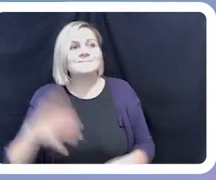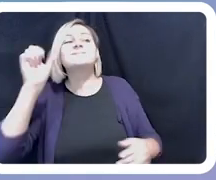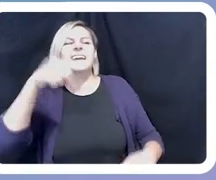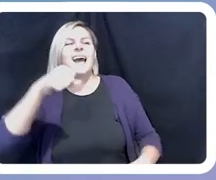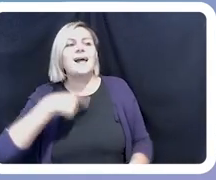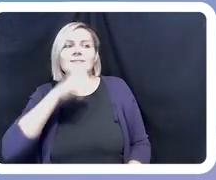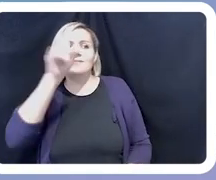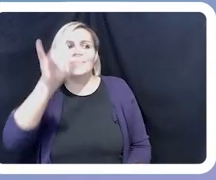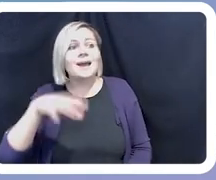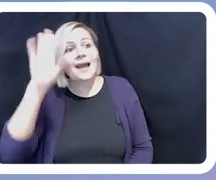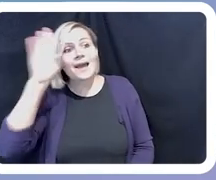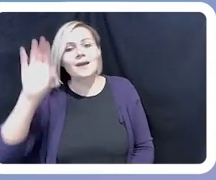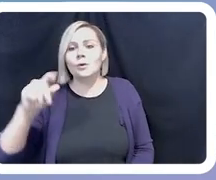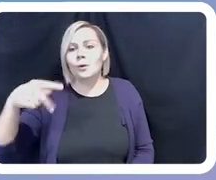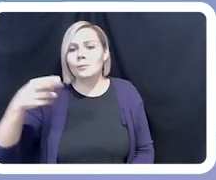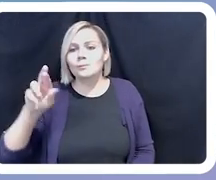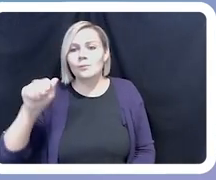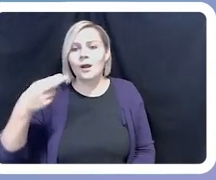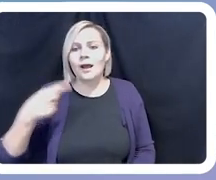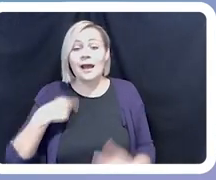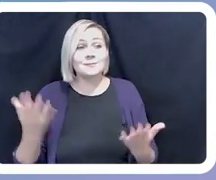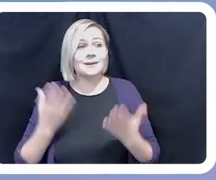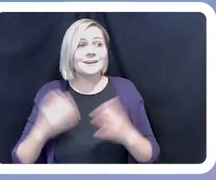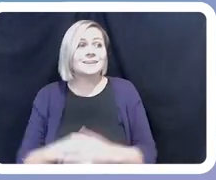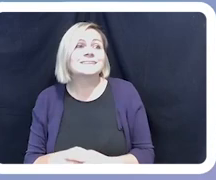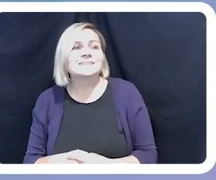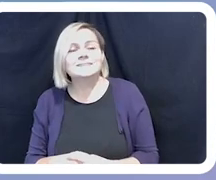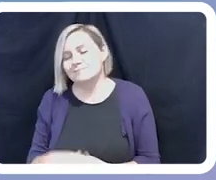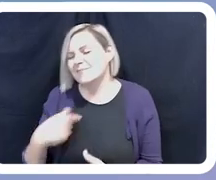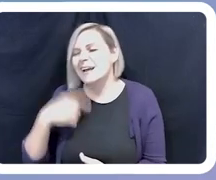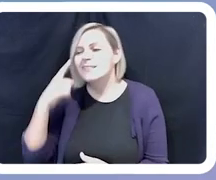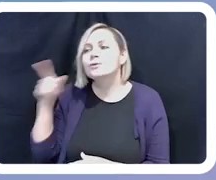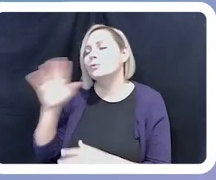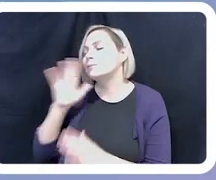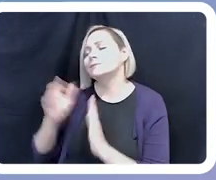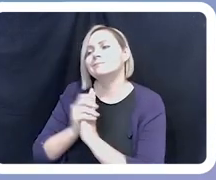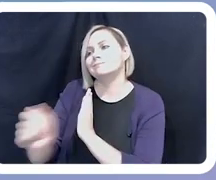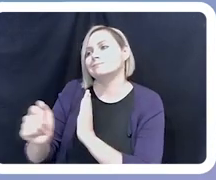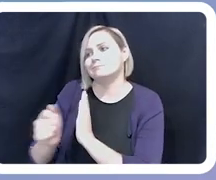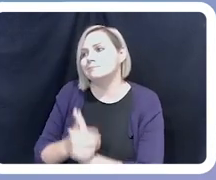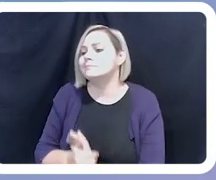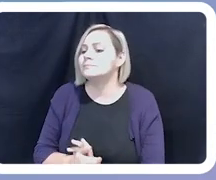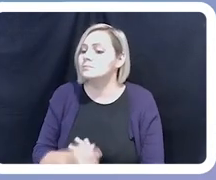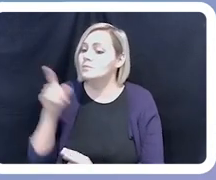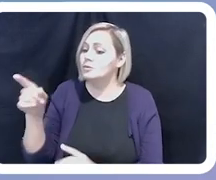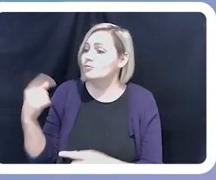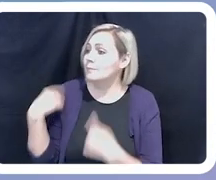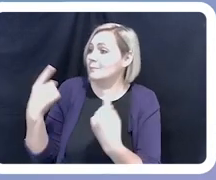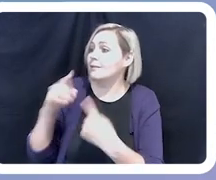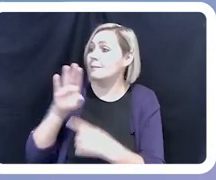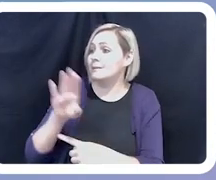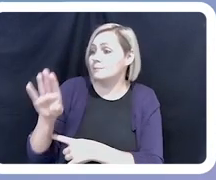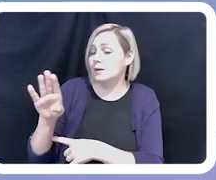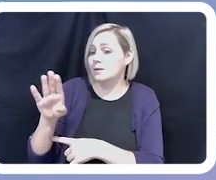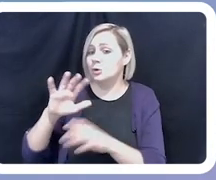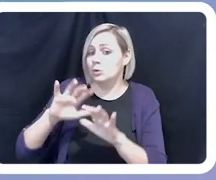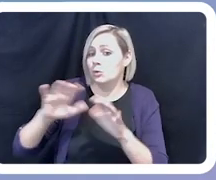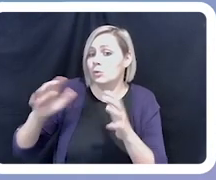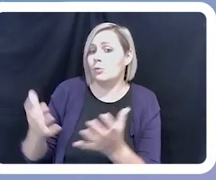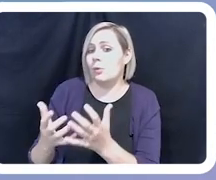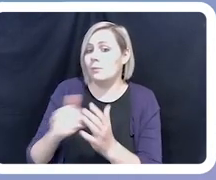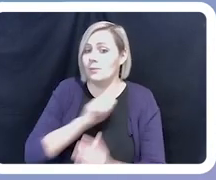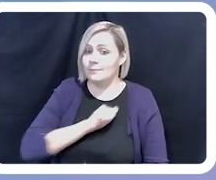Oprah, I'm right here. Yeah, that's right. I think you would be a great one. You have been the Best Buddies